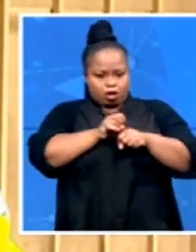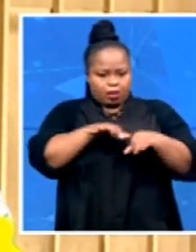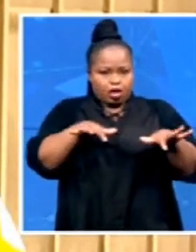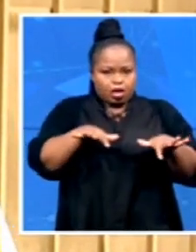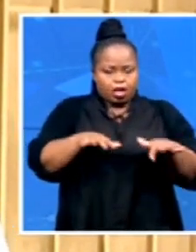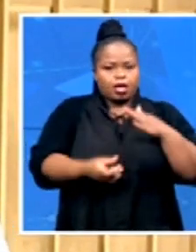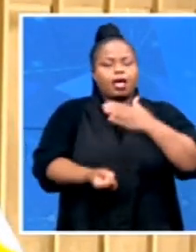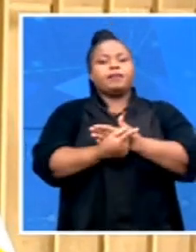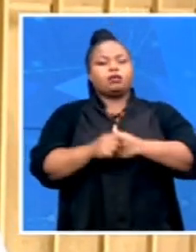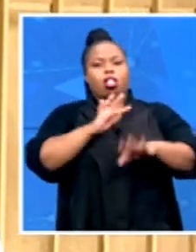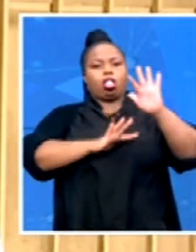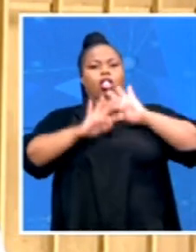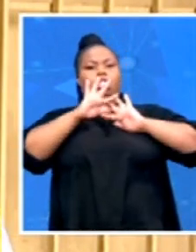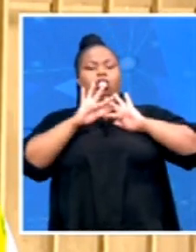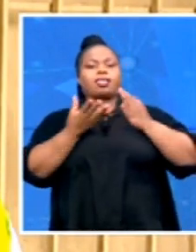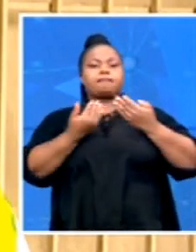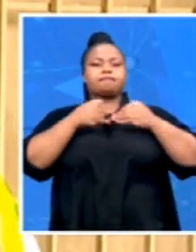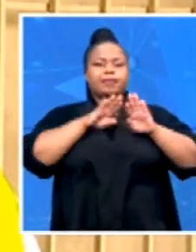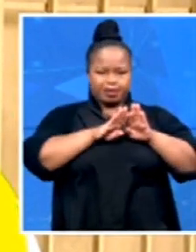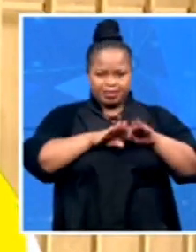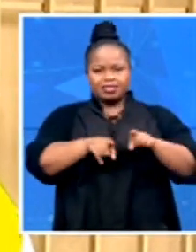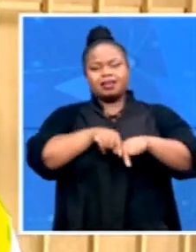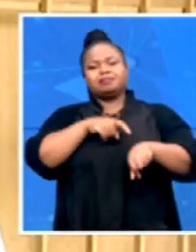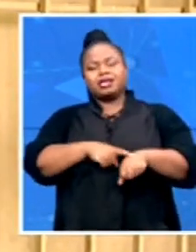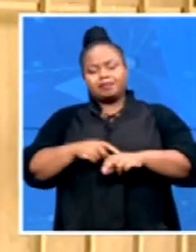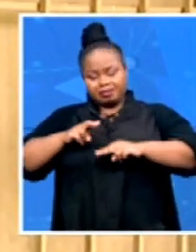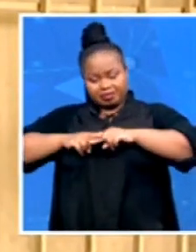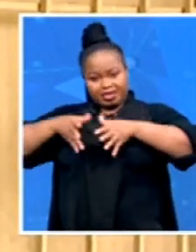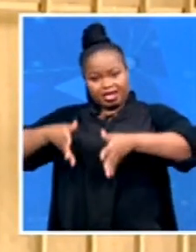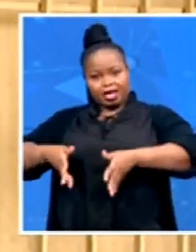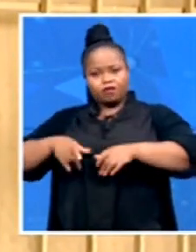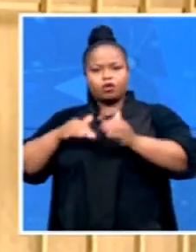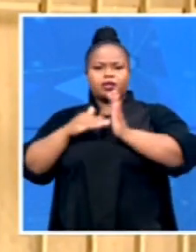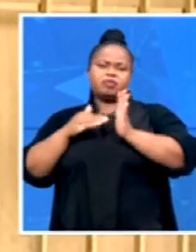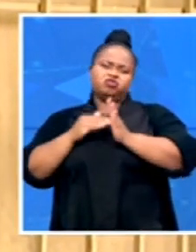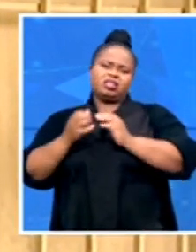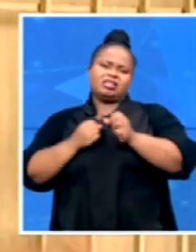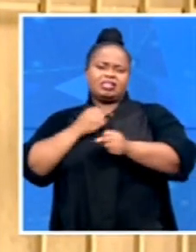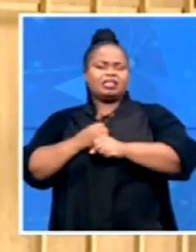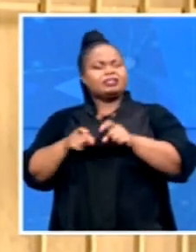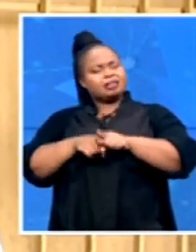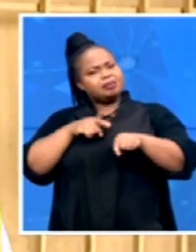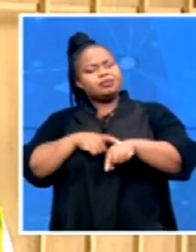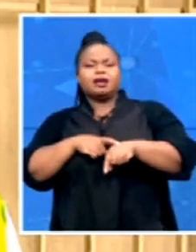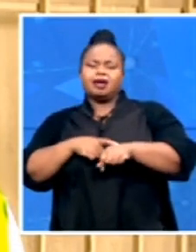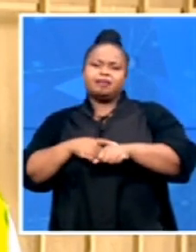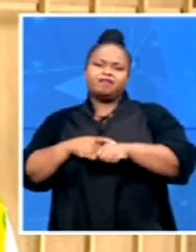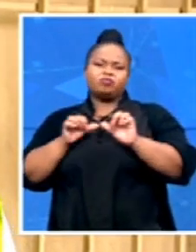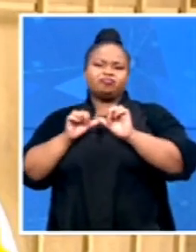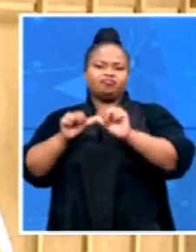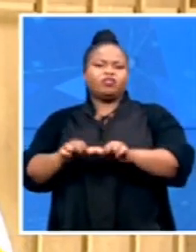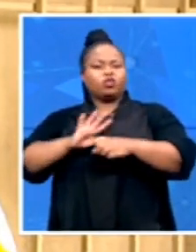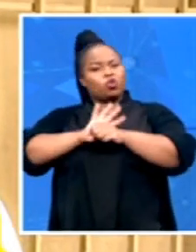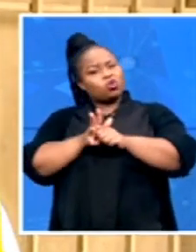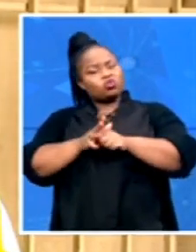are the learners who had to sit down during their matric year, during the unrest that we saw earlier this year. So they faced another disturbances. So this is their